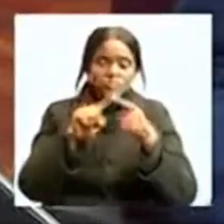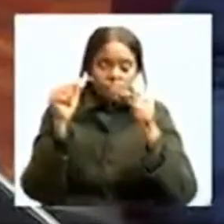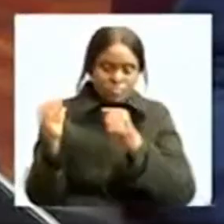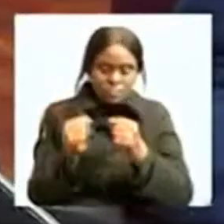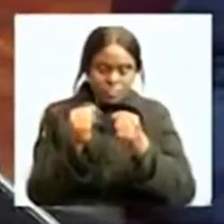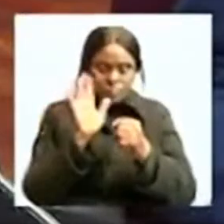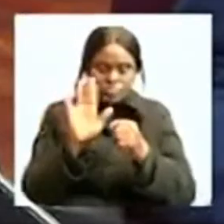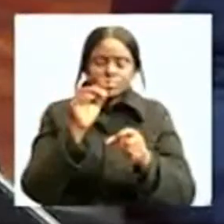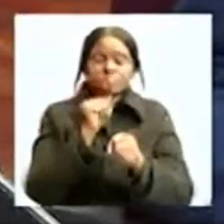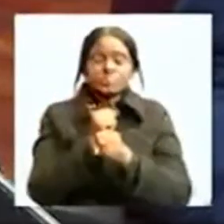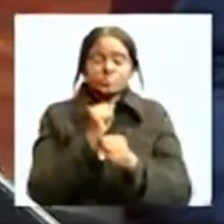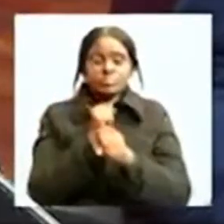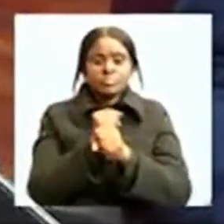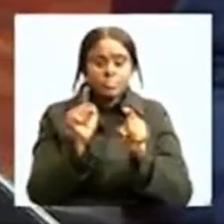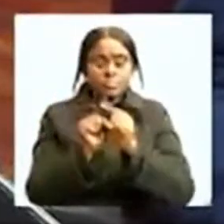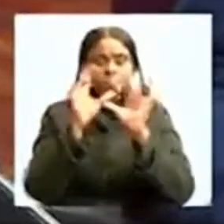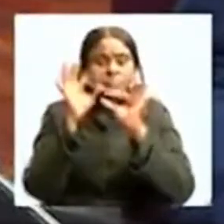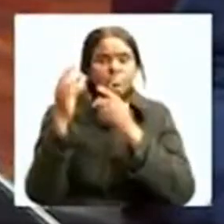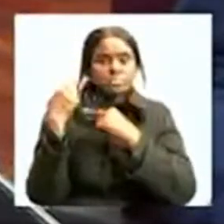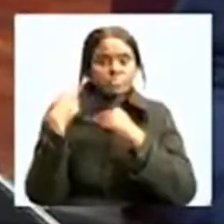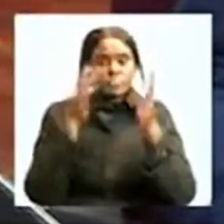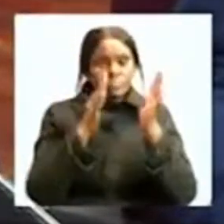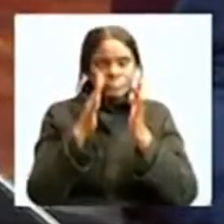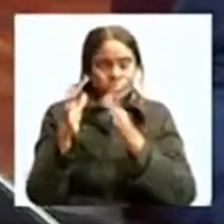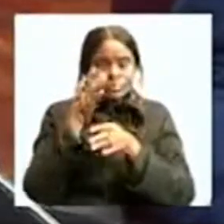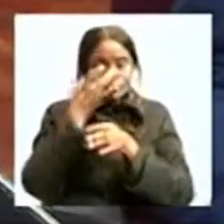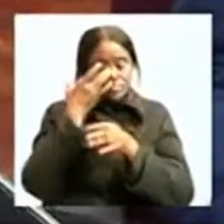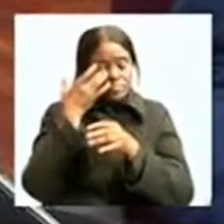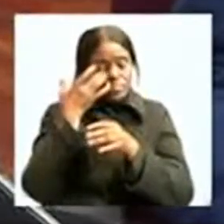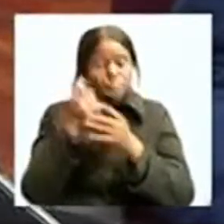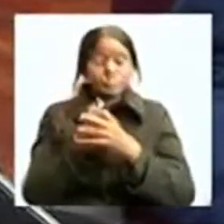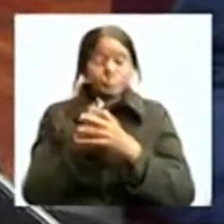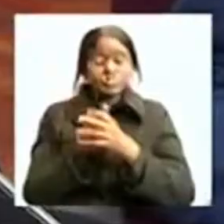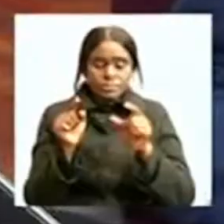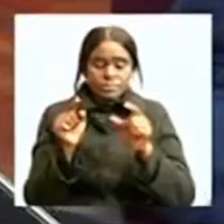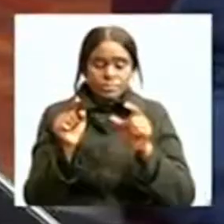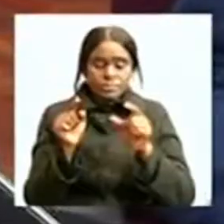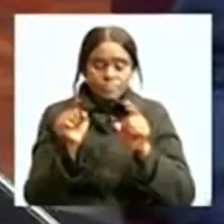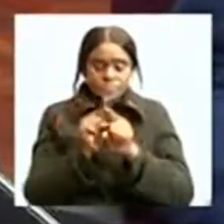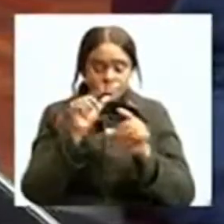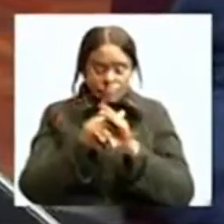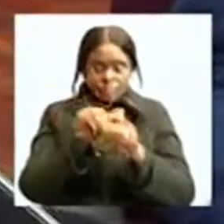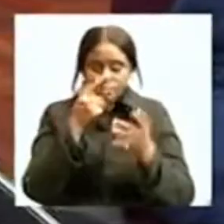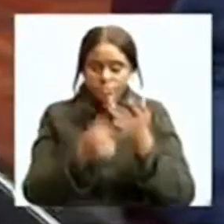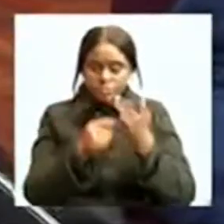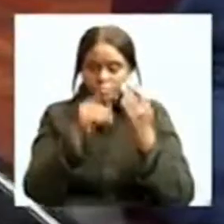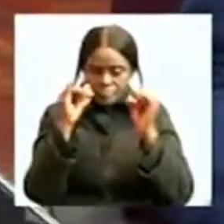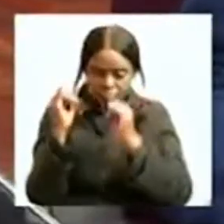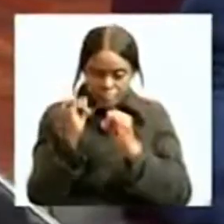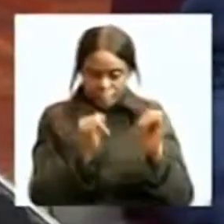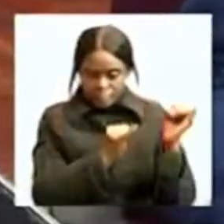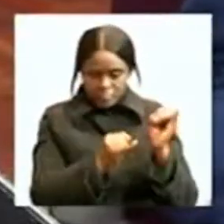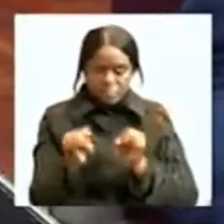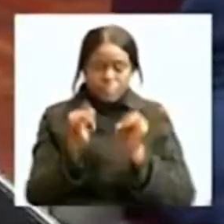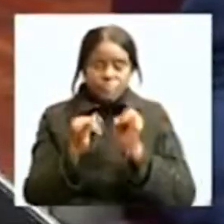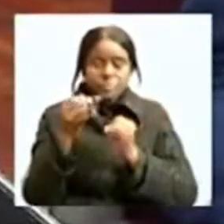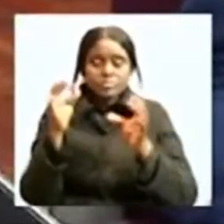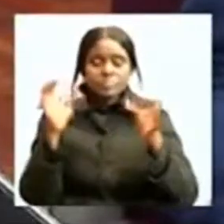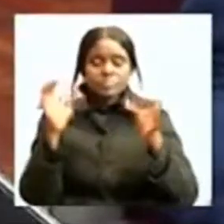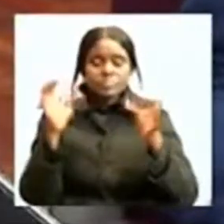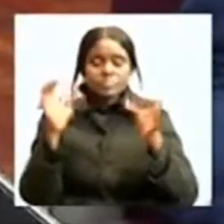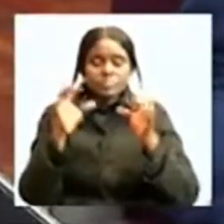strengthen oversight and accountability mechanisms. In terms of implementation of community